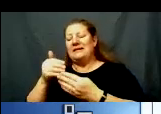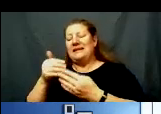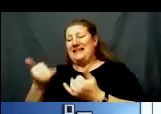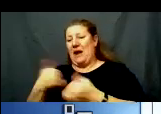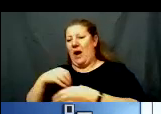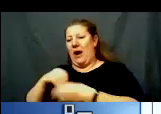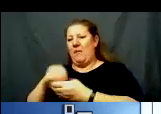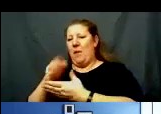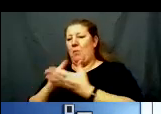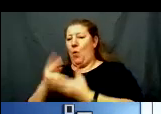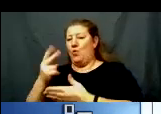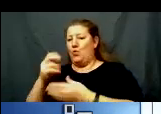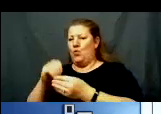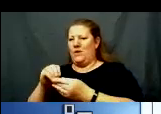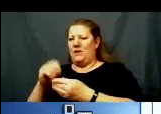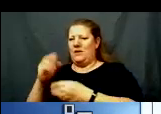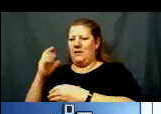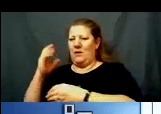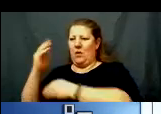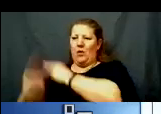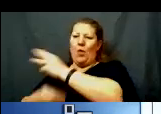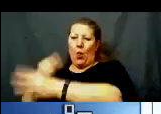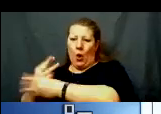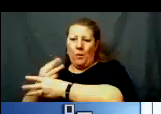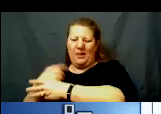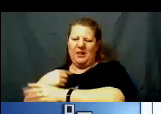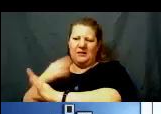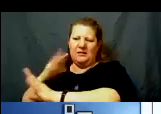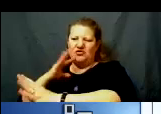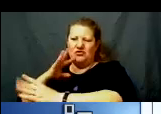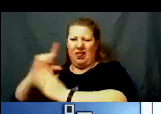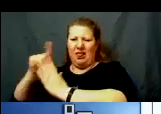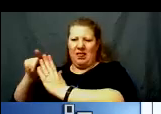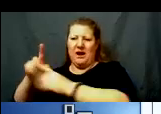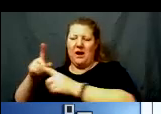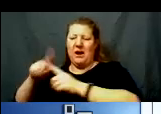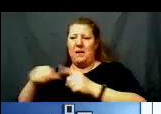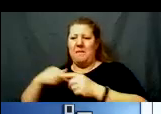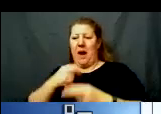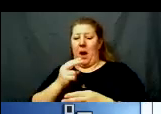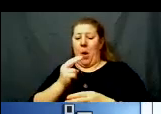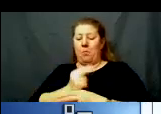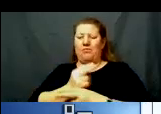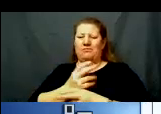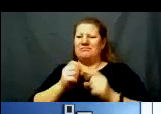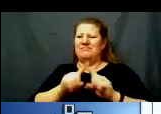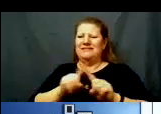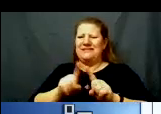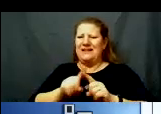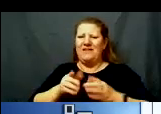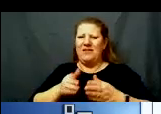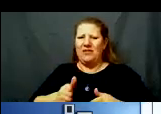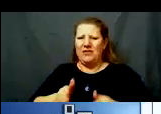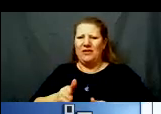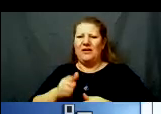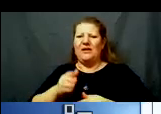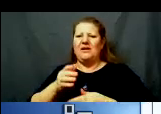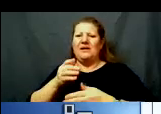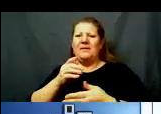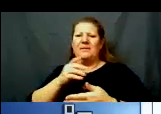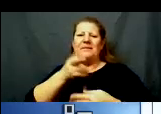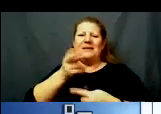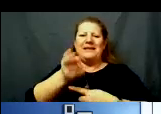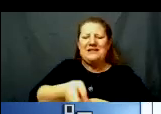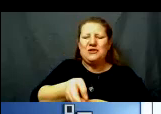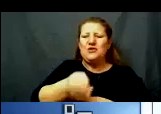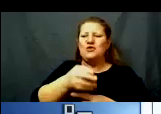global. I'm happy to talk about that as well, but I'm using a number of research methods, historical and archival analysis,